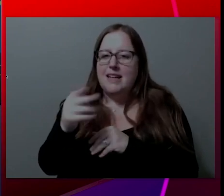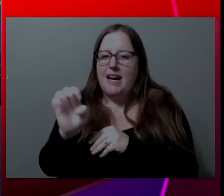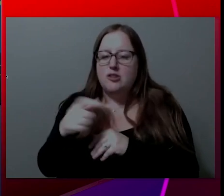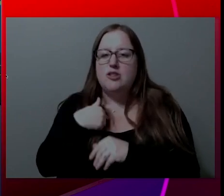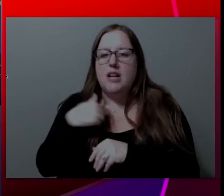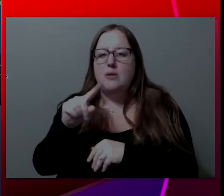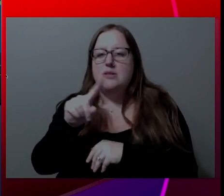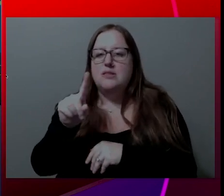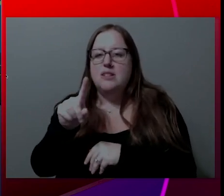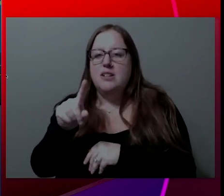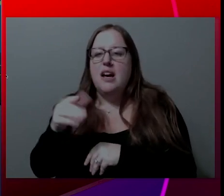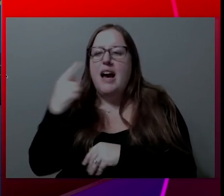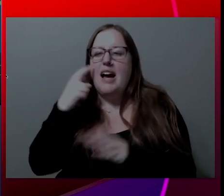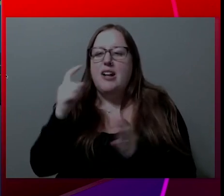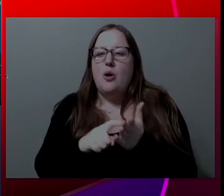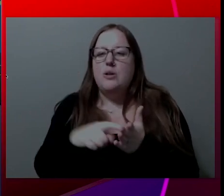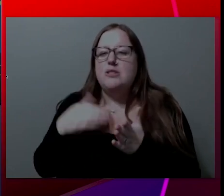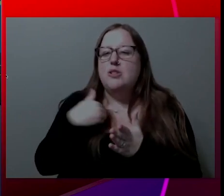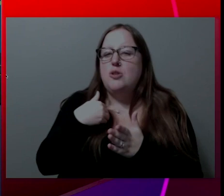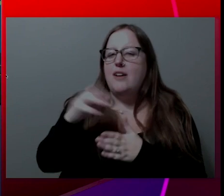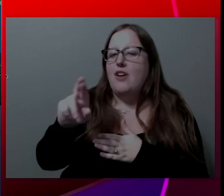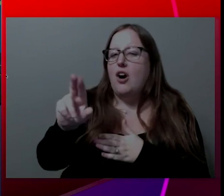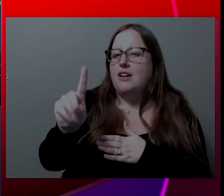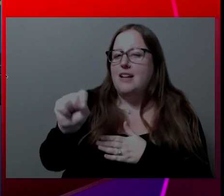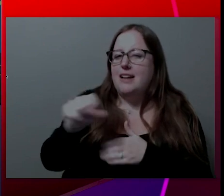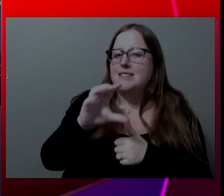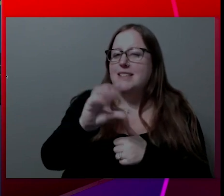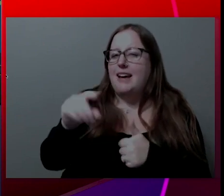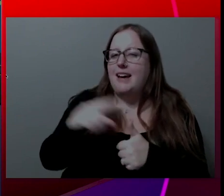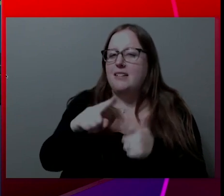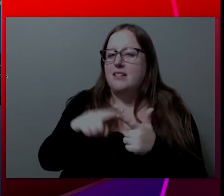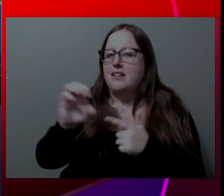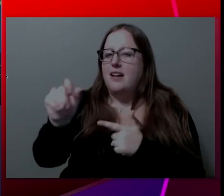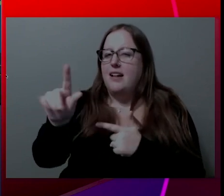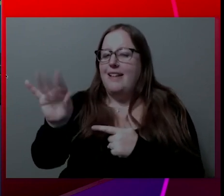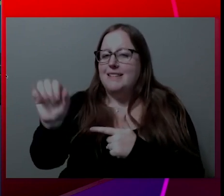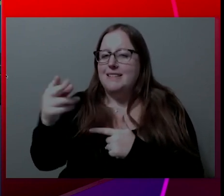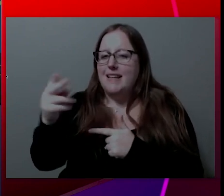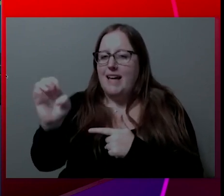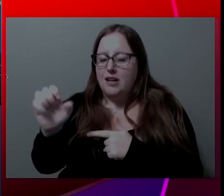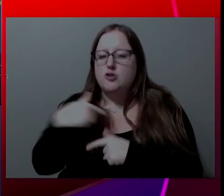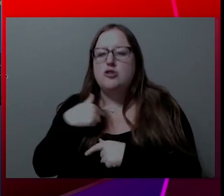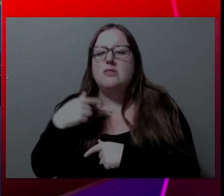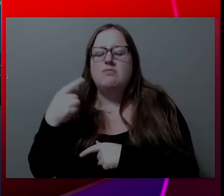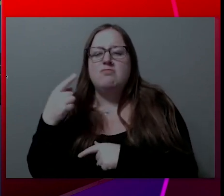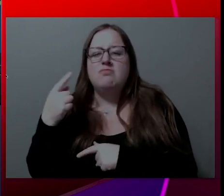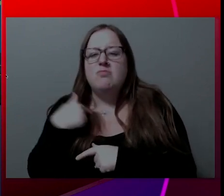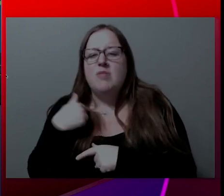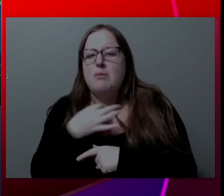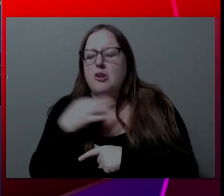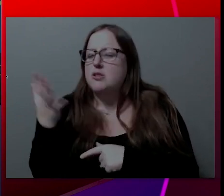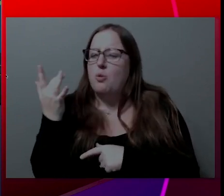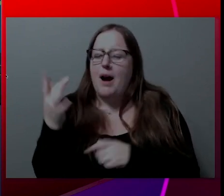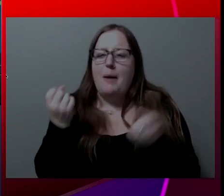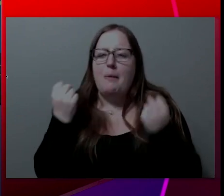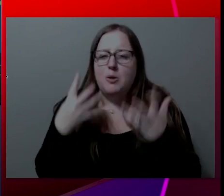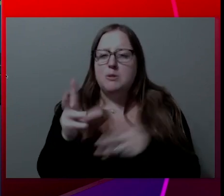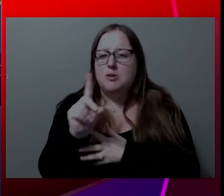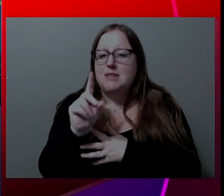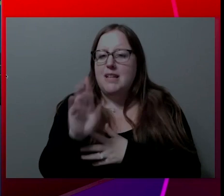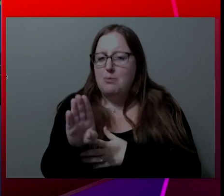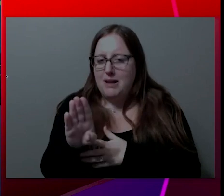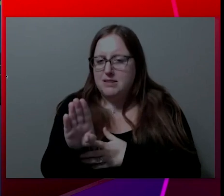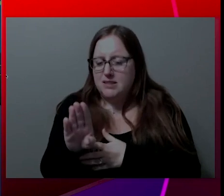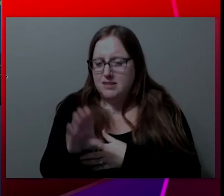have Elasticache and RDS there. Oftentimes I hear people ask like, why multiple databases, why multiple different